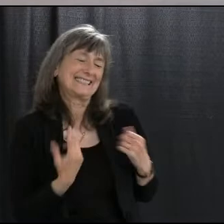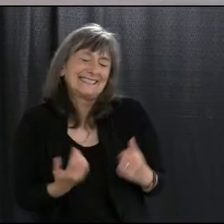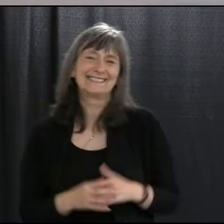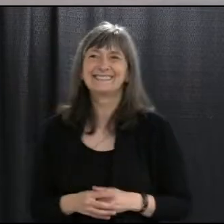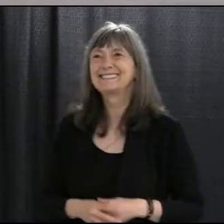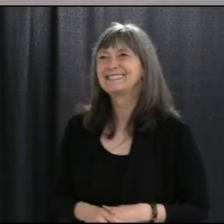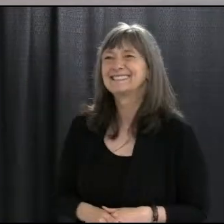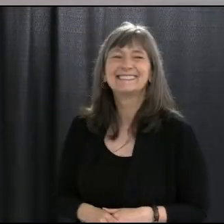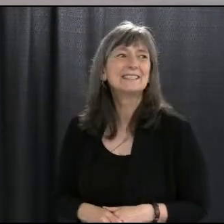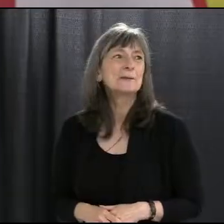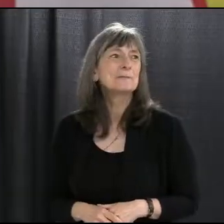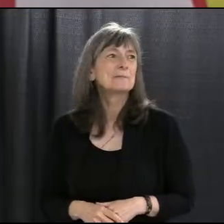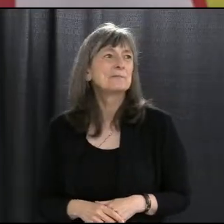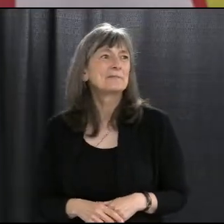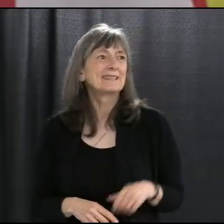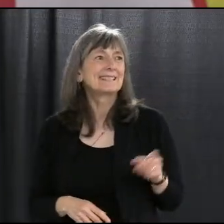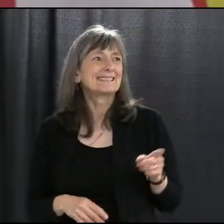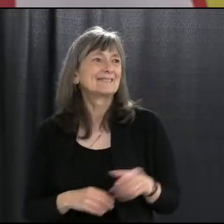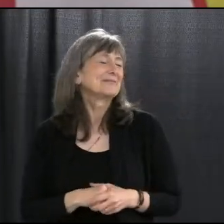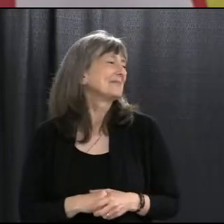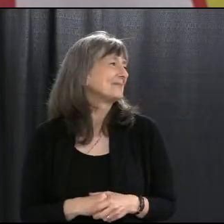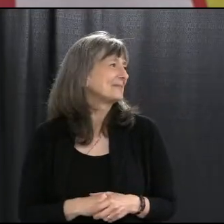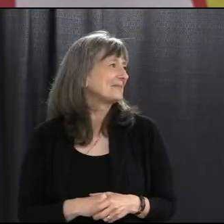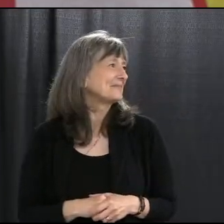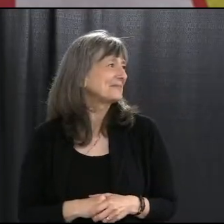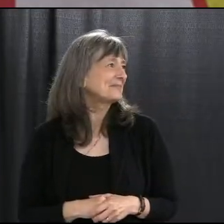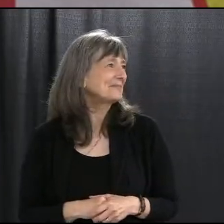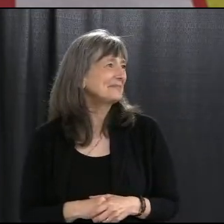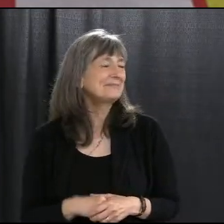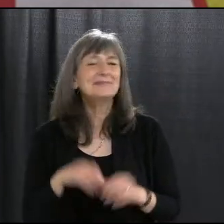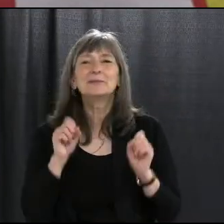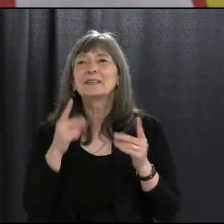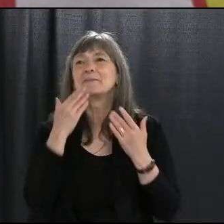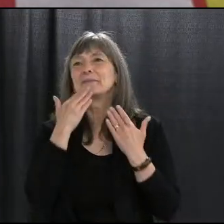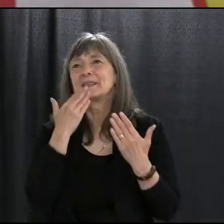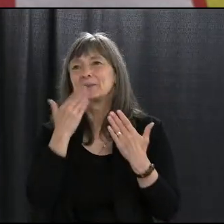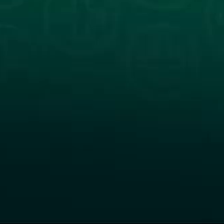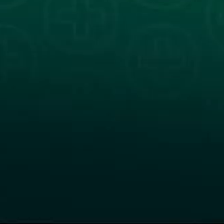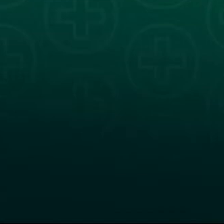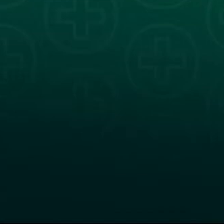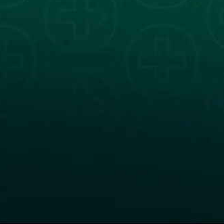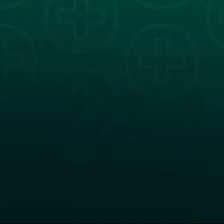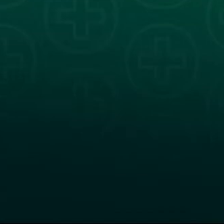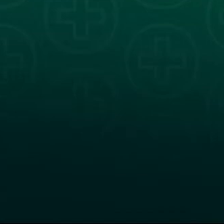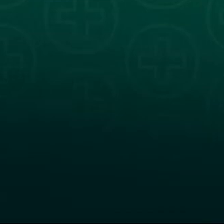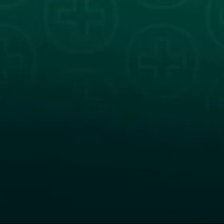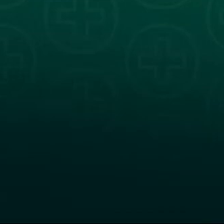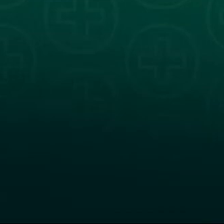reference. Yes, you live with silence, see? All right. Thank you, everybody. Thank you.